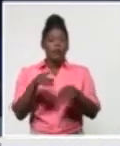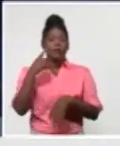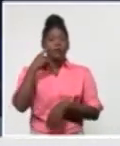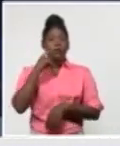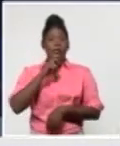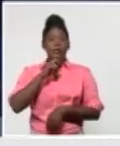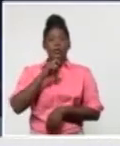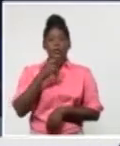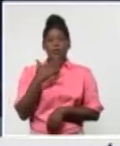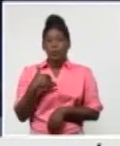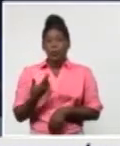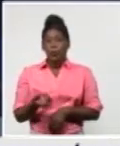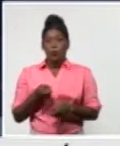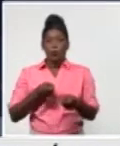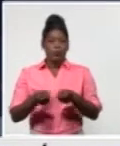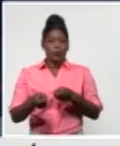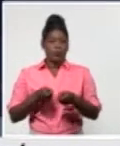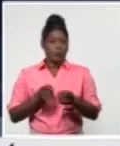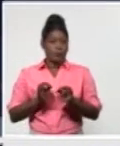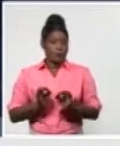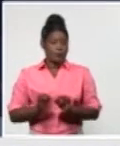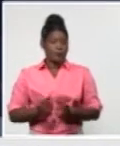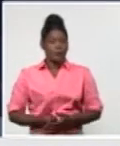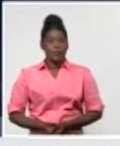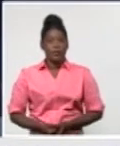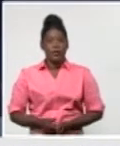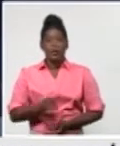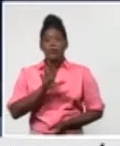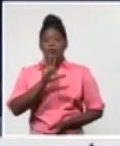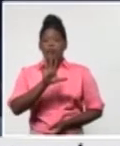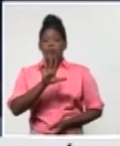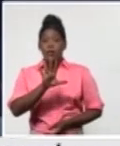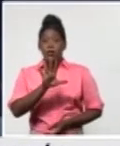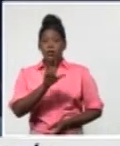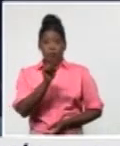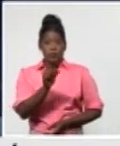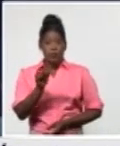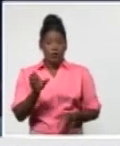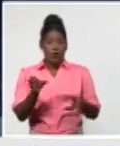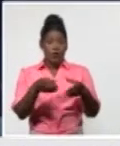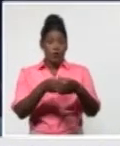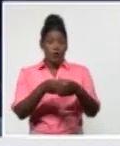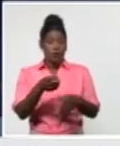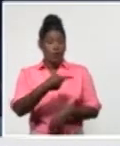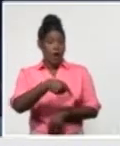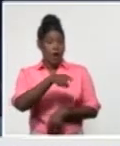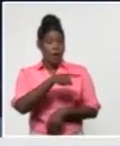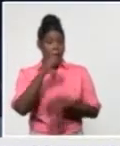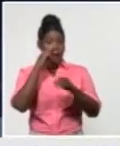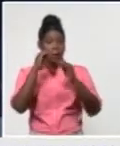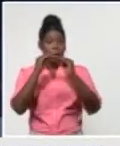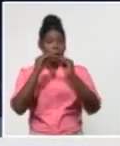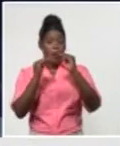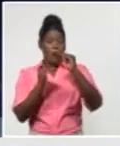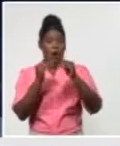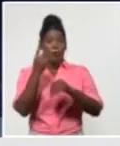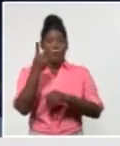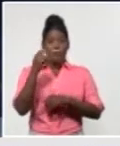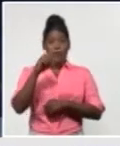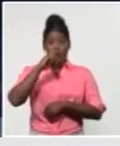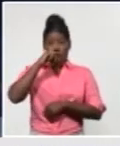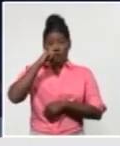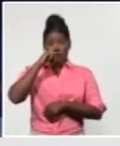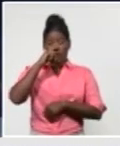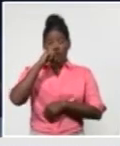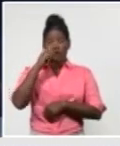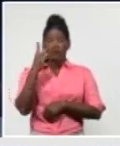actually makes it more difficult to control. Of the 5 cases diagnosed yesterday, there